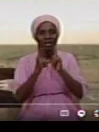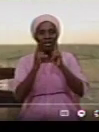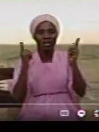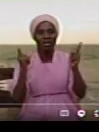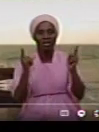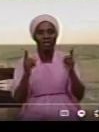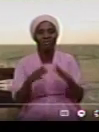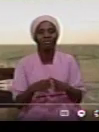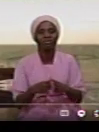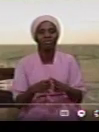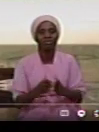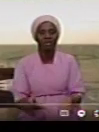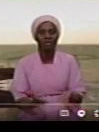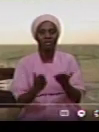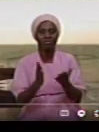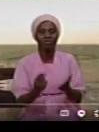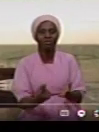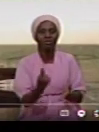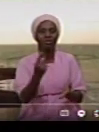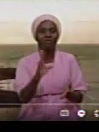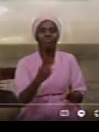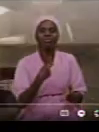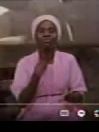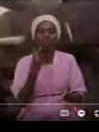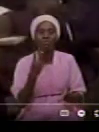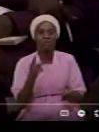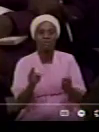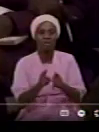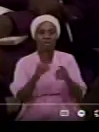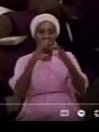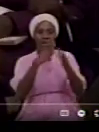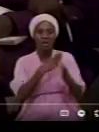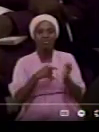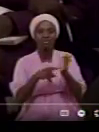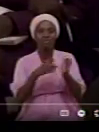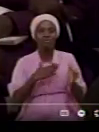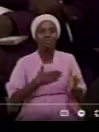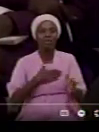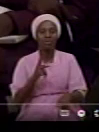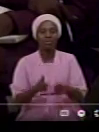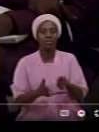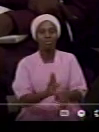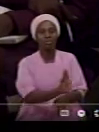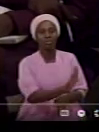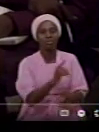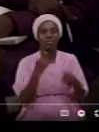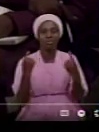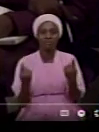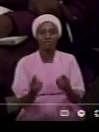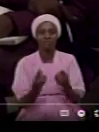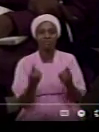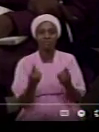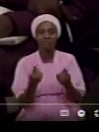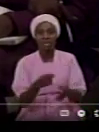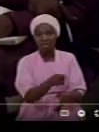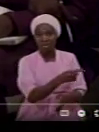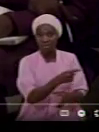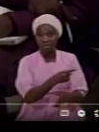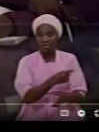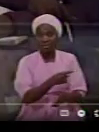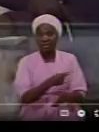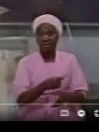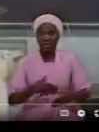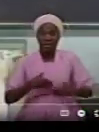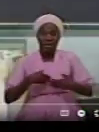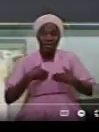their transgressions. They claim to be saved, but they're still sinners. They claim